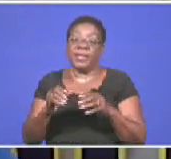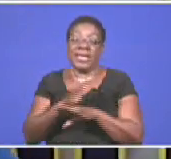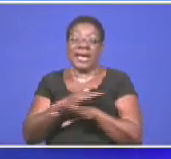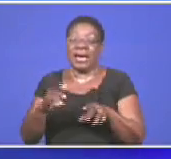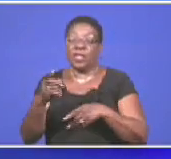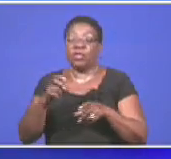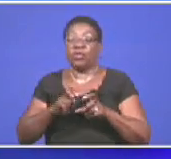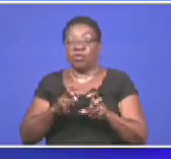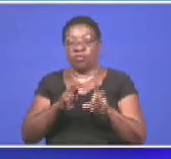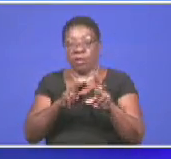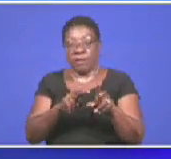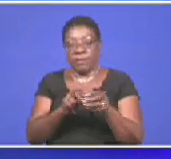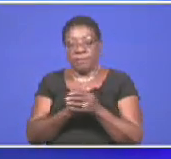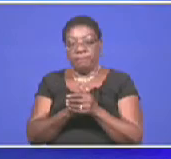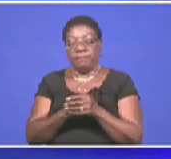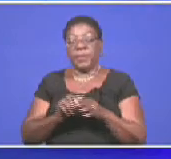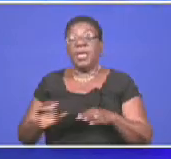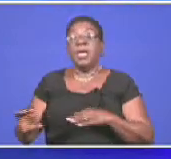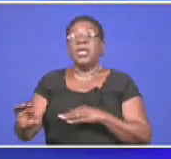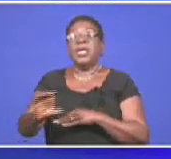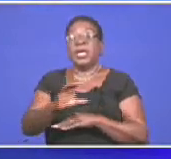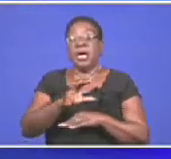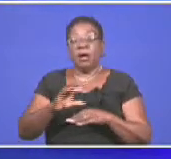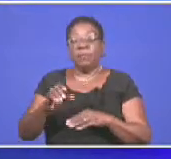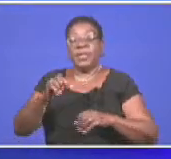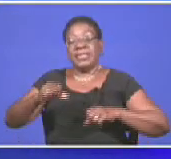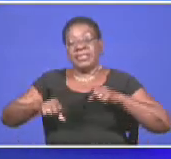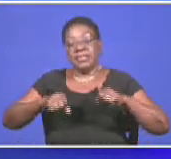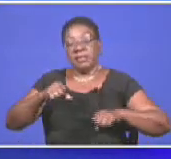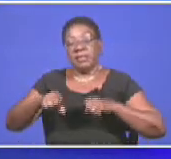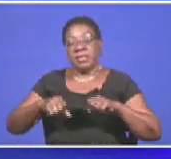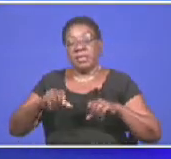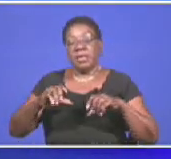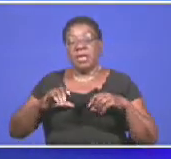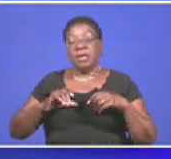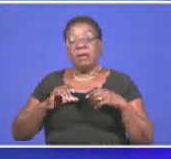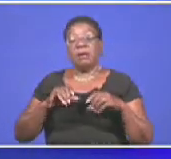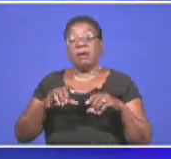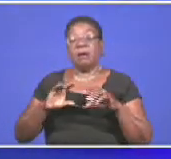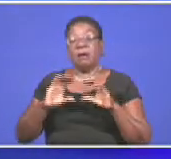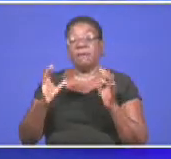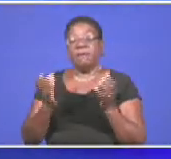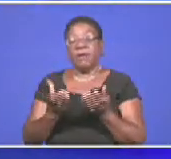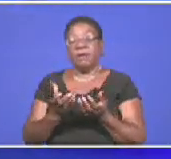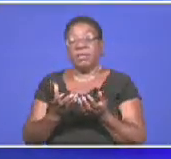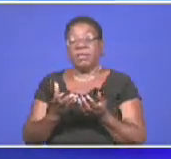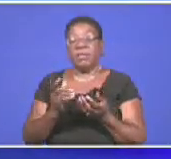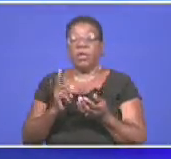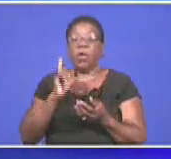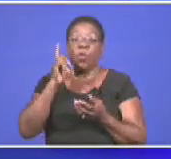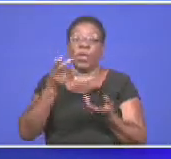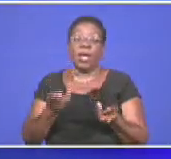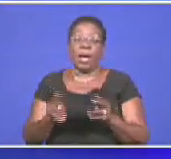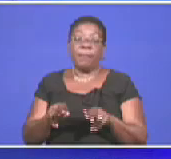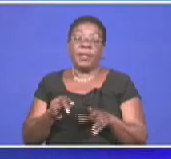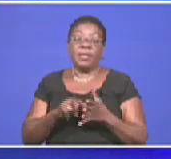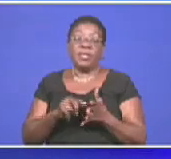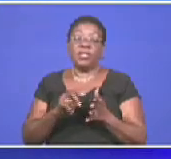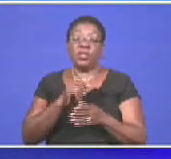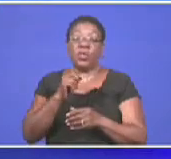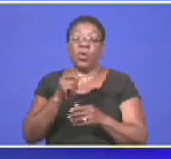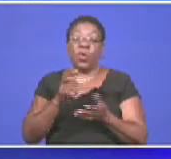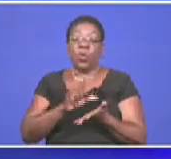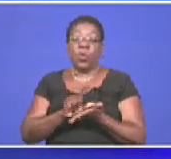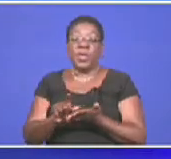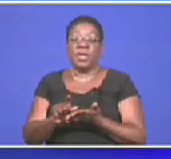team. The Caribbean Cycling Confederation's Congress and elections also slated to take place this week. President of the Bahamas Cycling Federation,